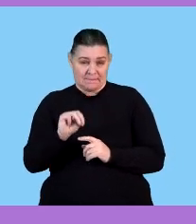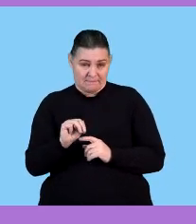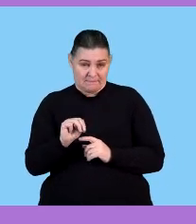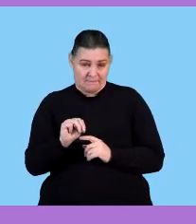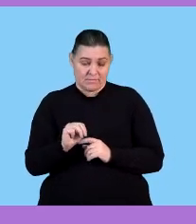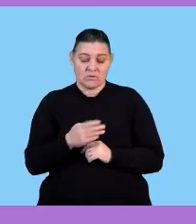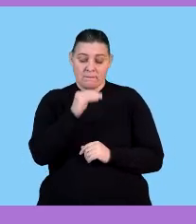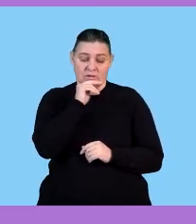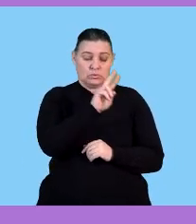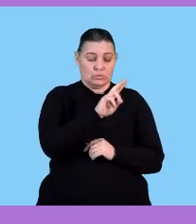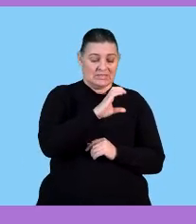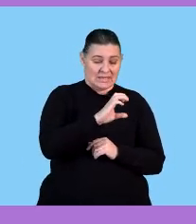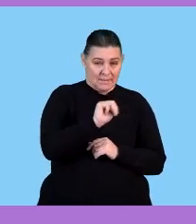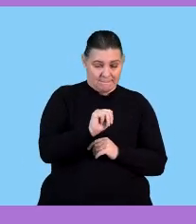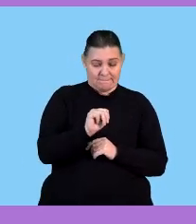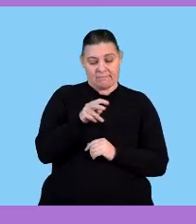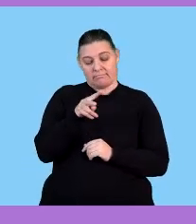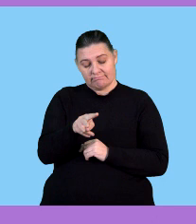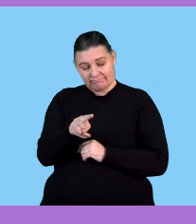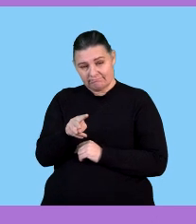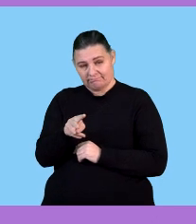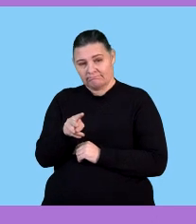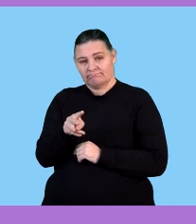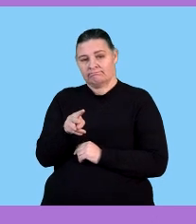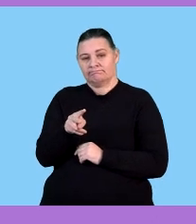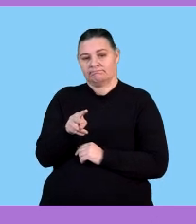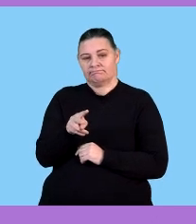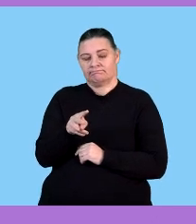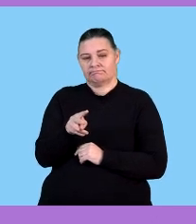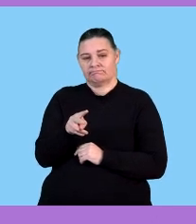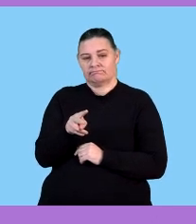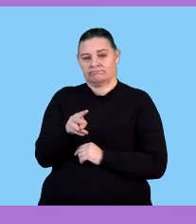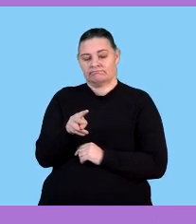centimeters. So 2 centimeters is equivalent to,